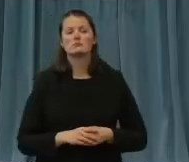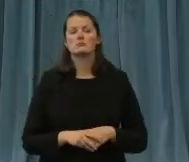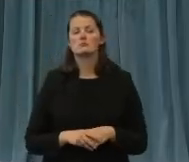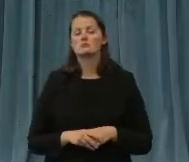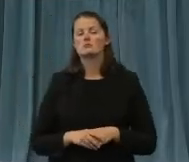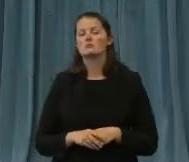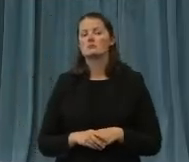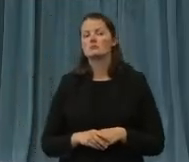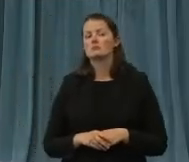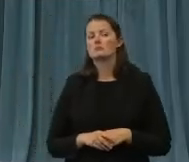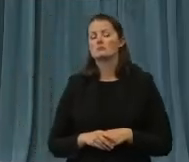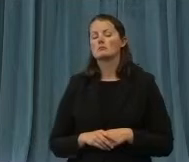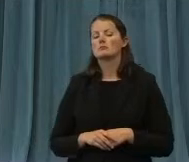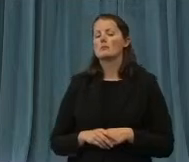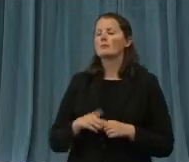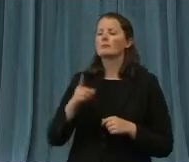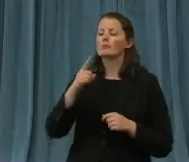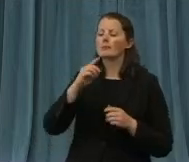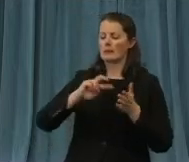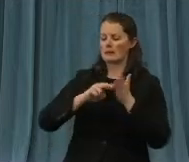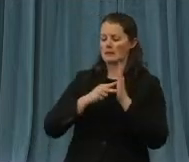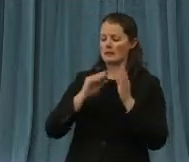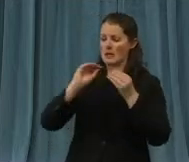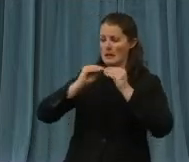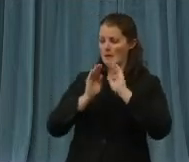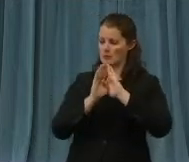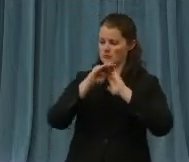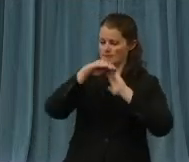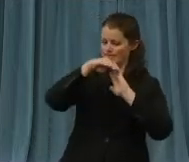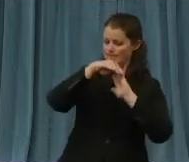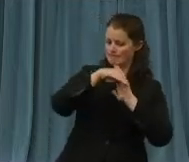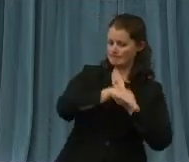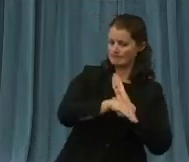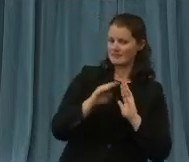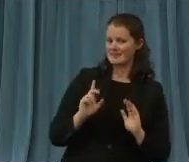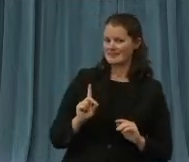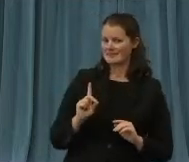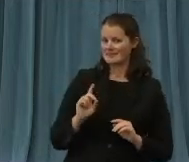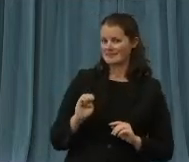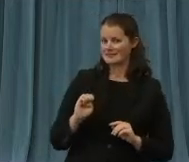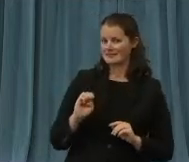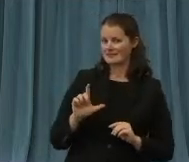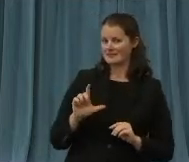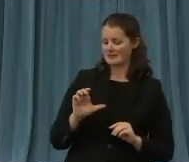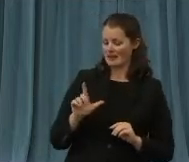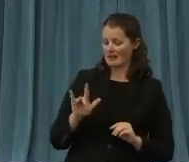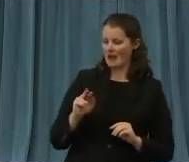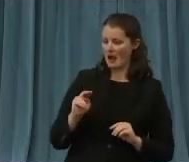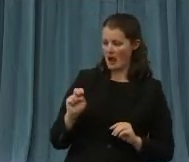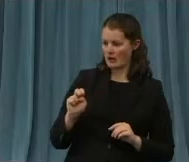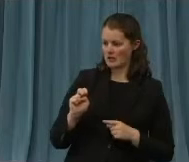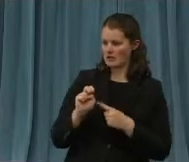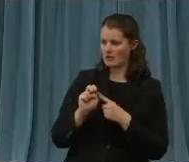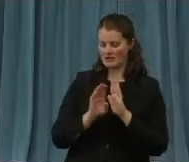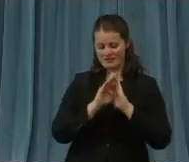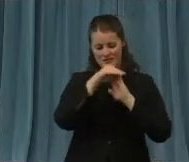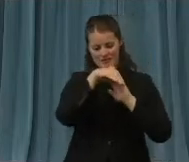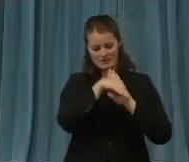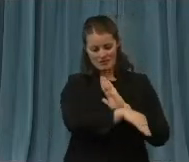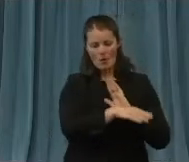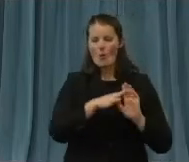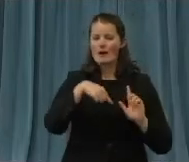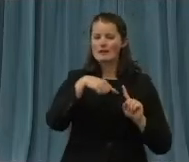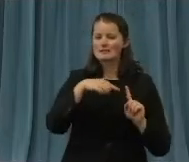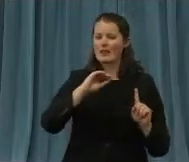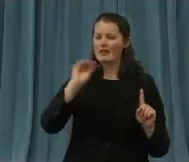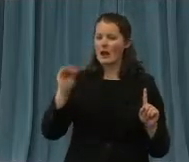a consistent trend of decline of new cases, or is that where we stop seeing new cases and we start seeing more recoveries?